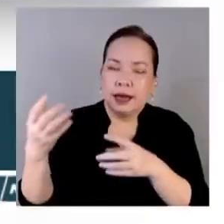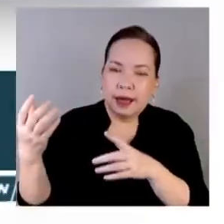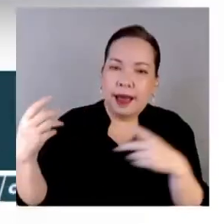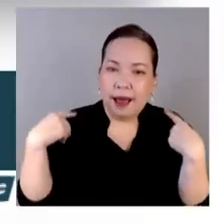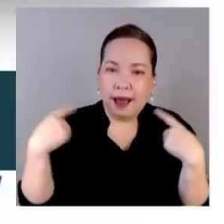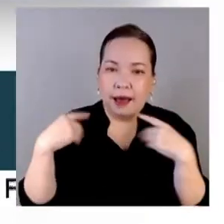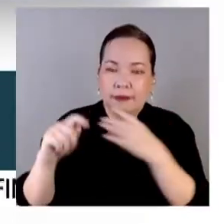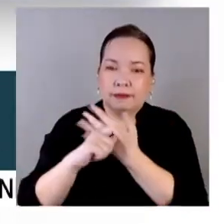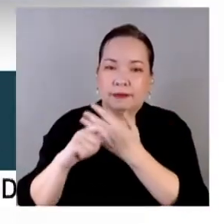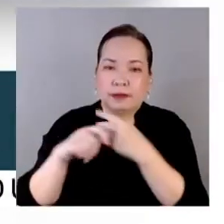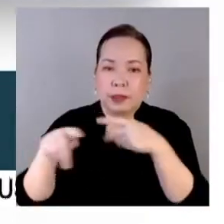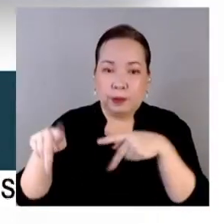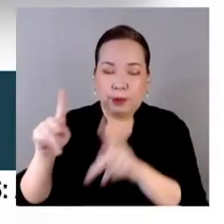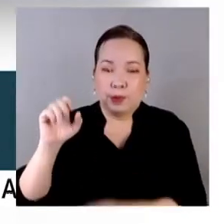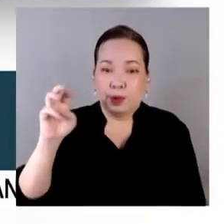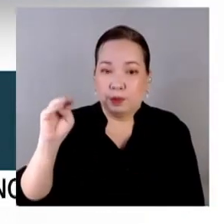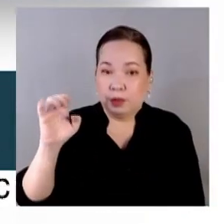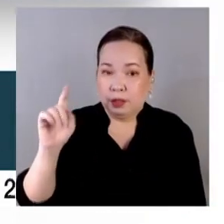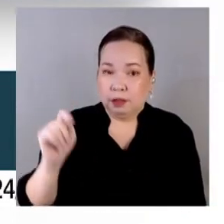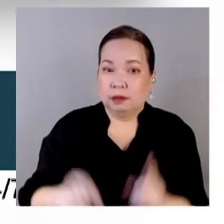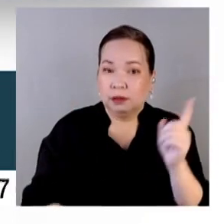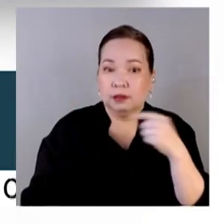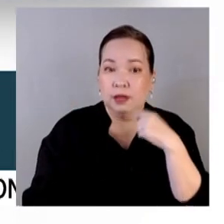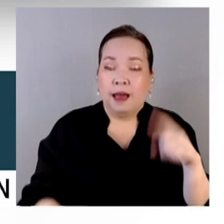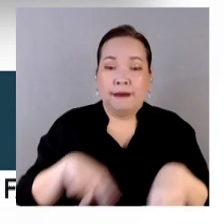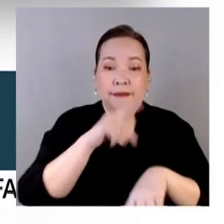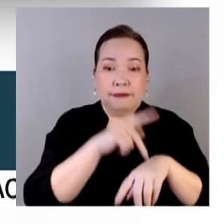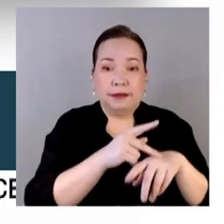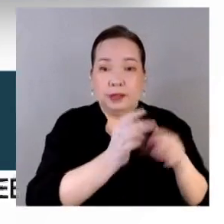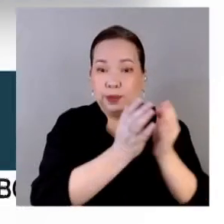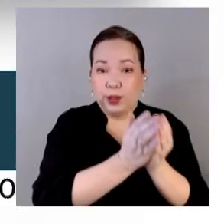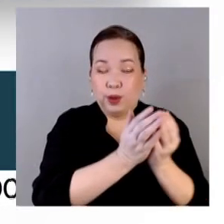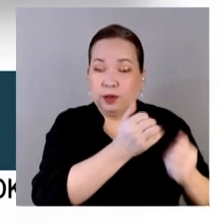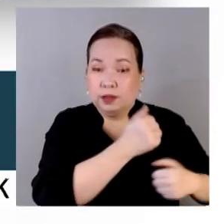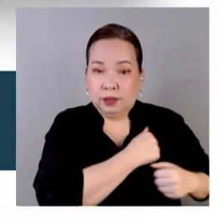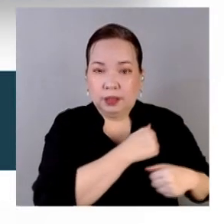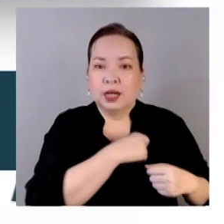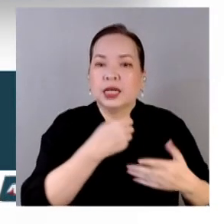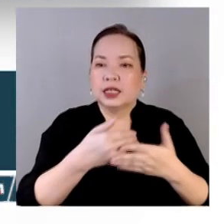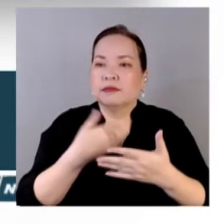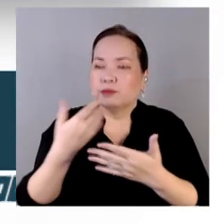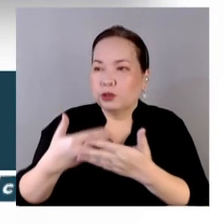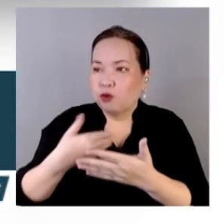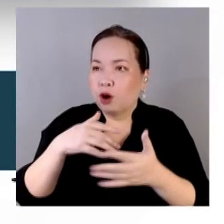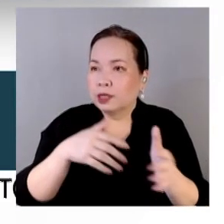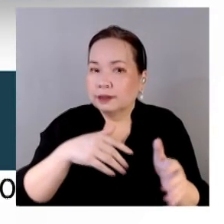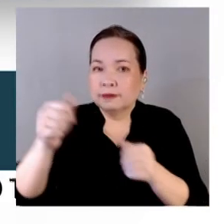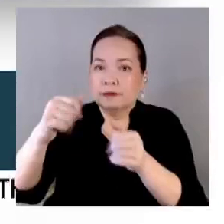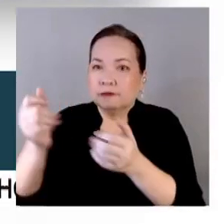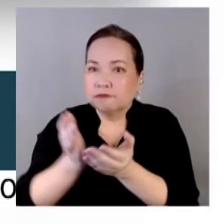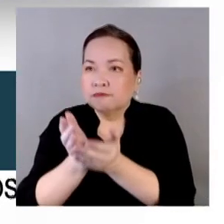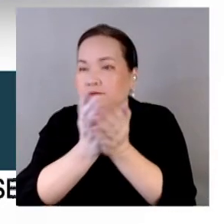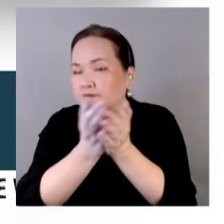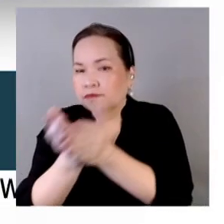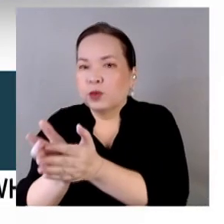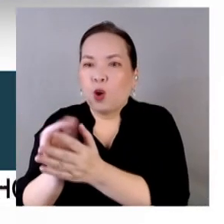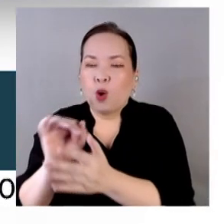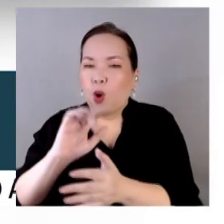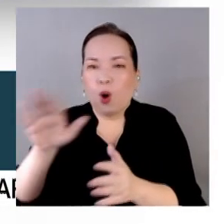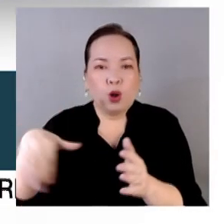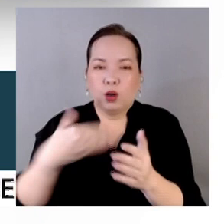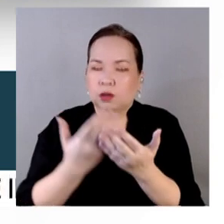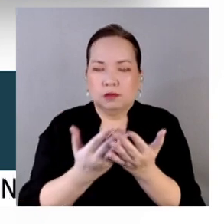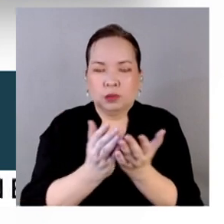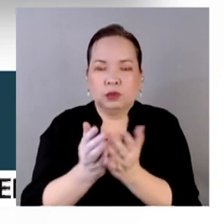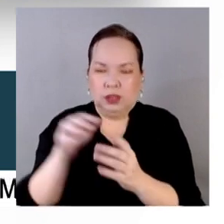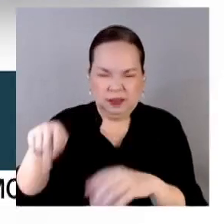Ang Philippine Coast Guard po, siya po ang nagko-conduct po ng pre-departure inspection po ng lahat po ng mga barko na lalayag. So sila